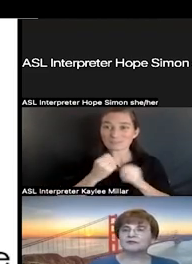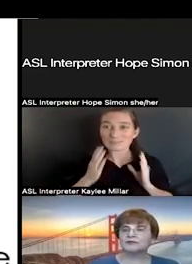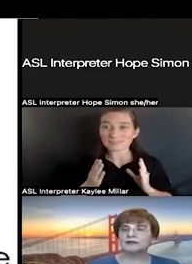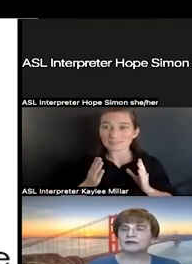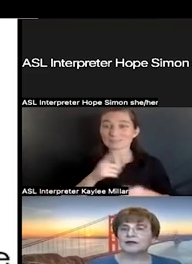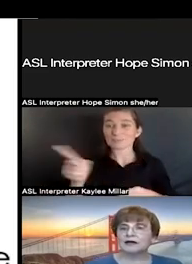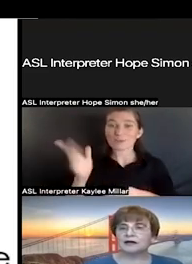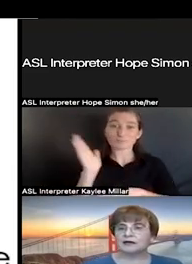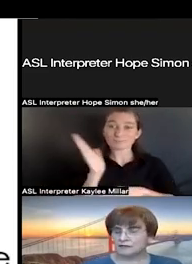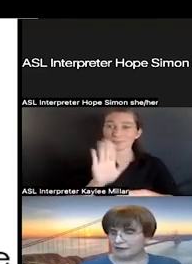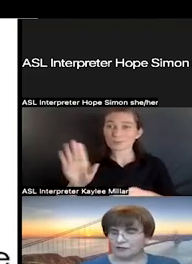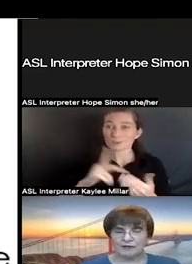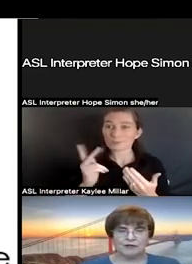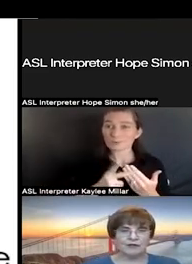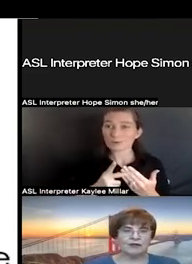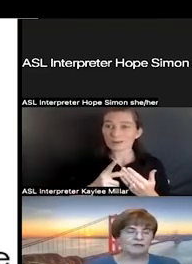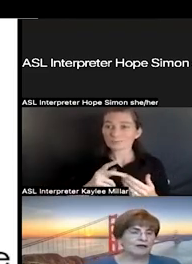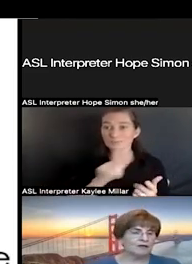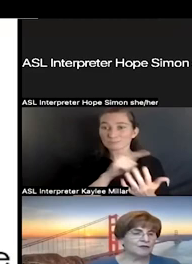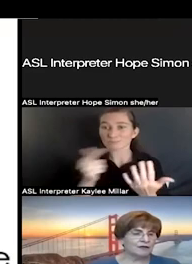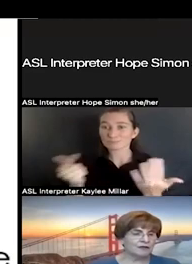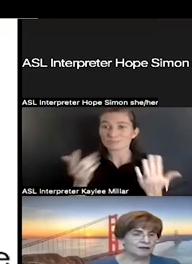to Daniel